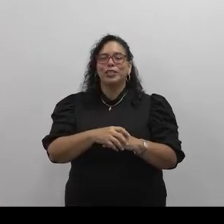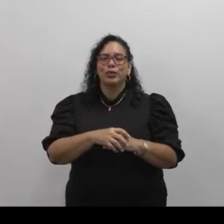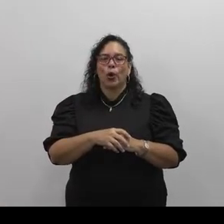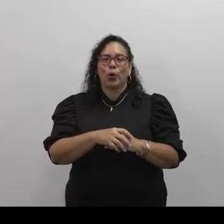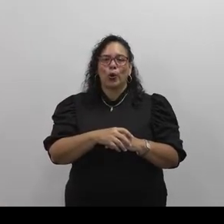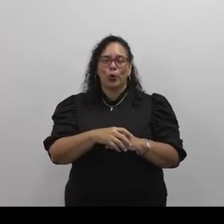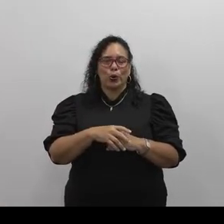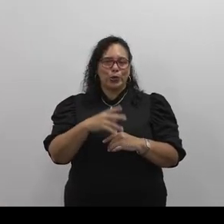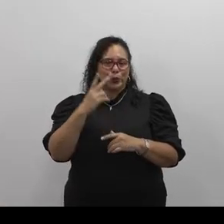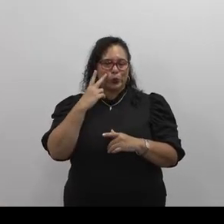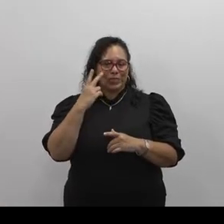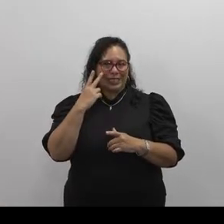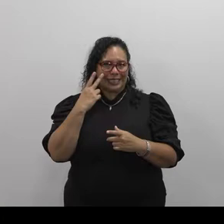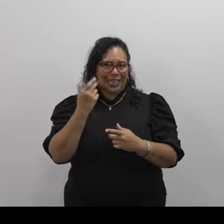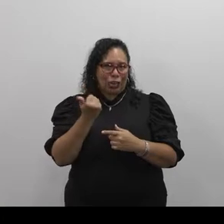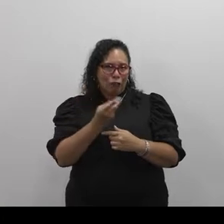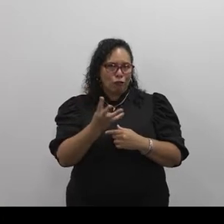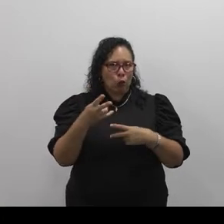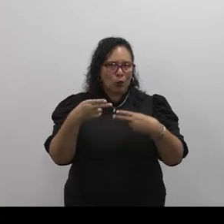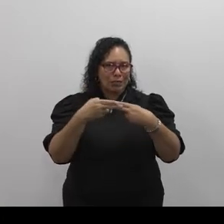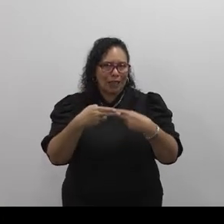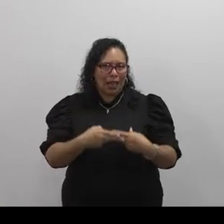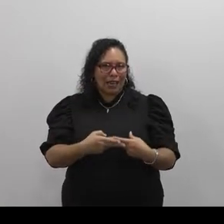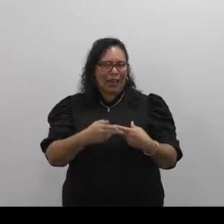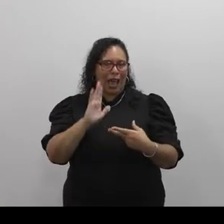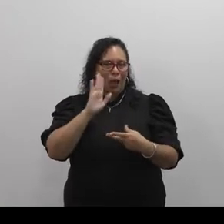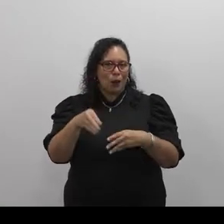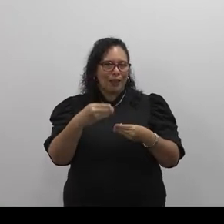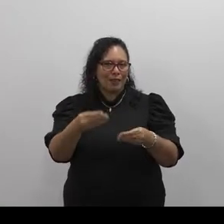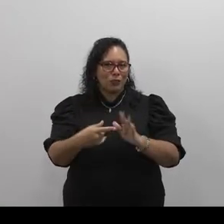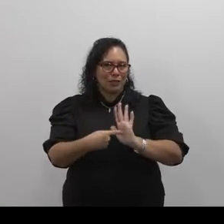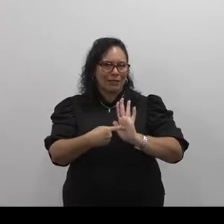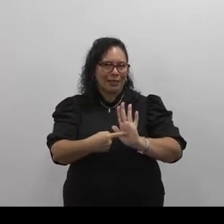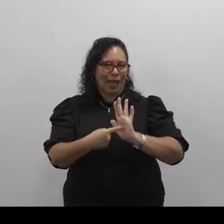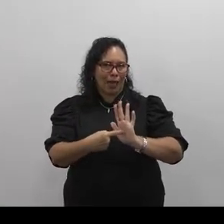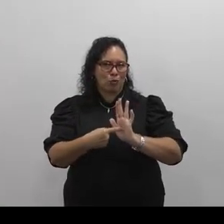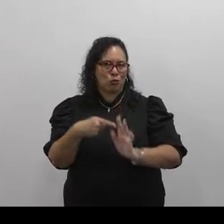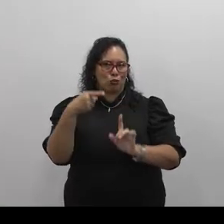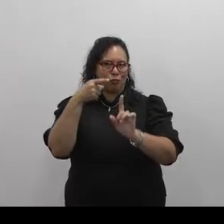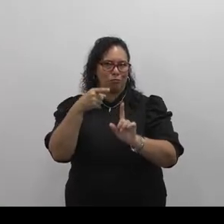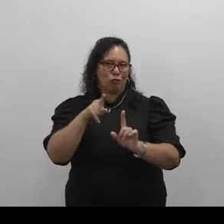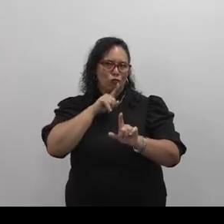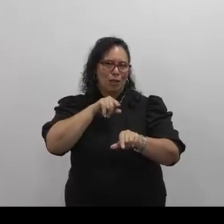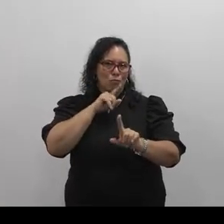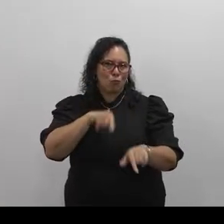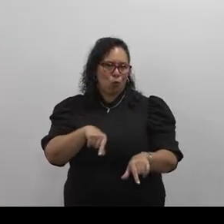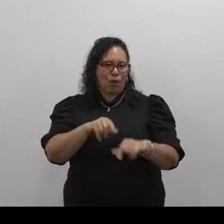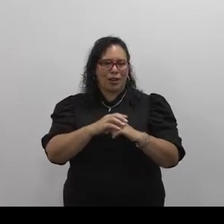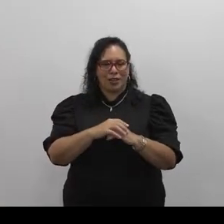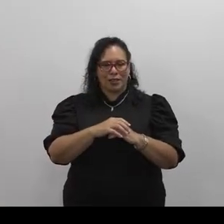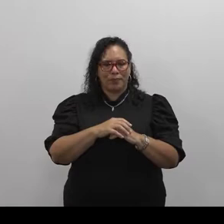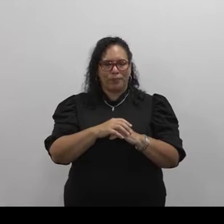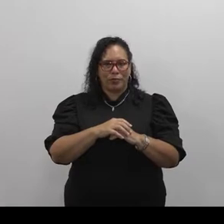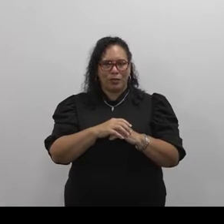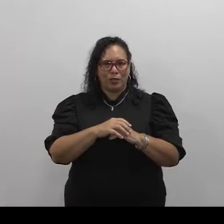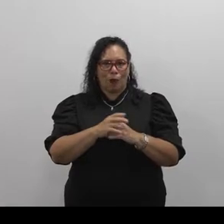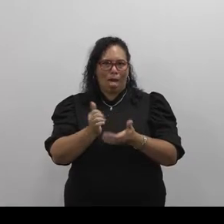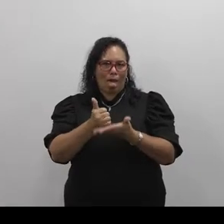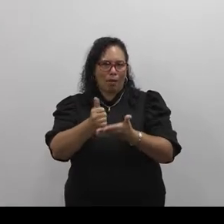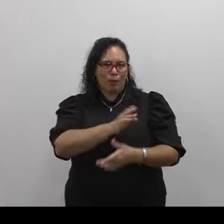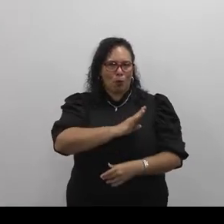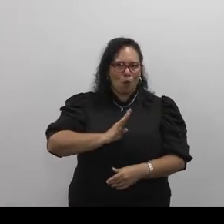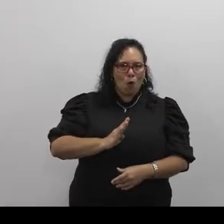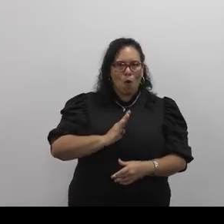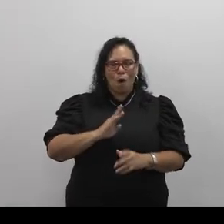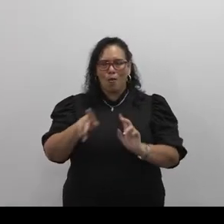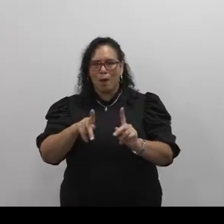slides here, I'll actually jump into a sample school report with the attempt and goal of just walking the board and the public through at least one